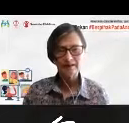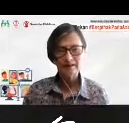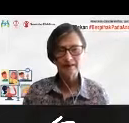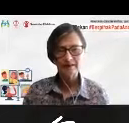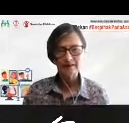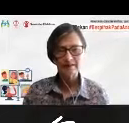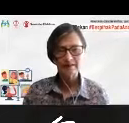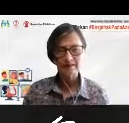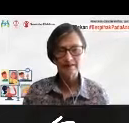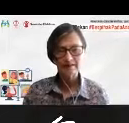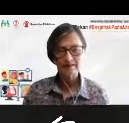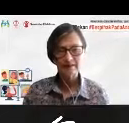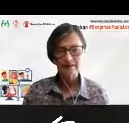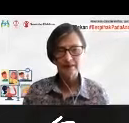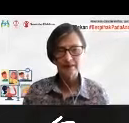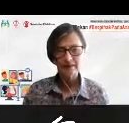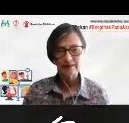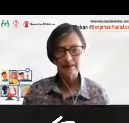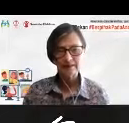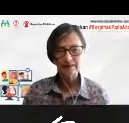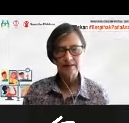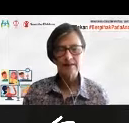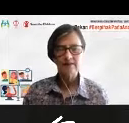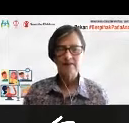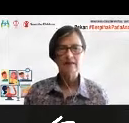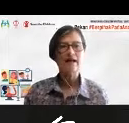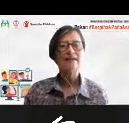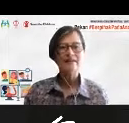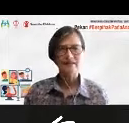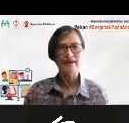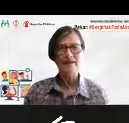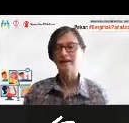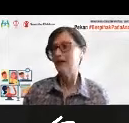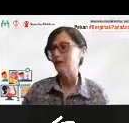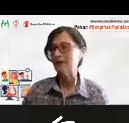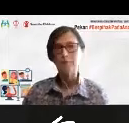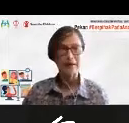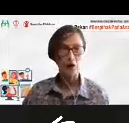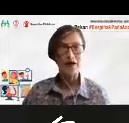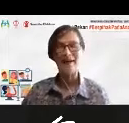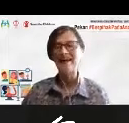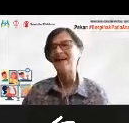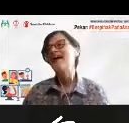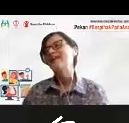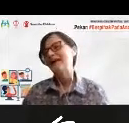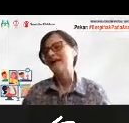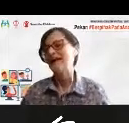Untuk slide-nya. Panitia bisa tolong bantu? Yeah, right.